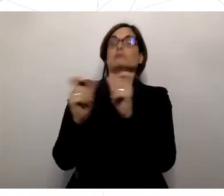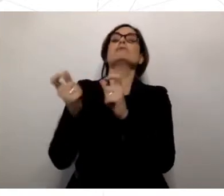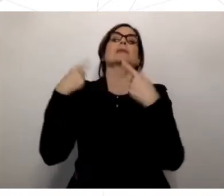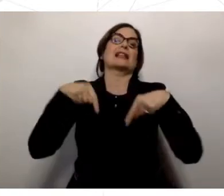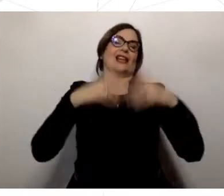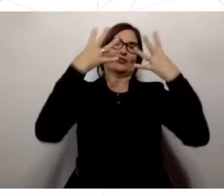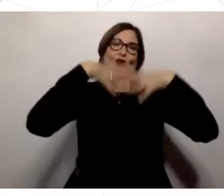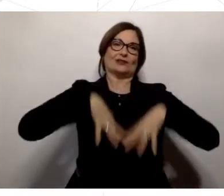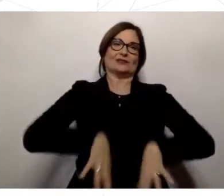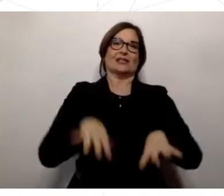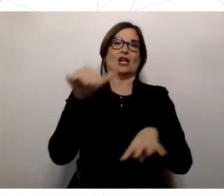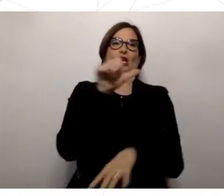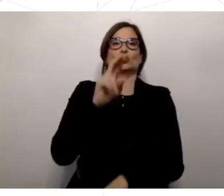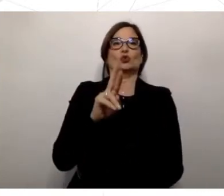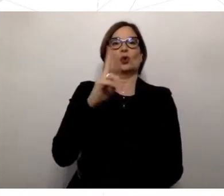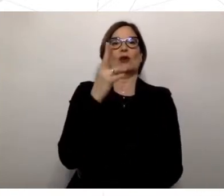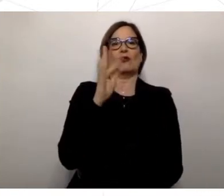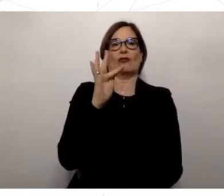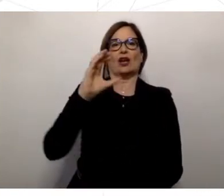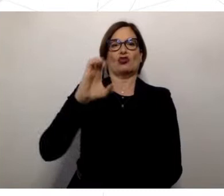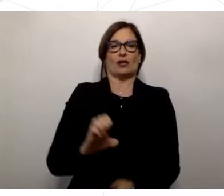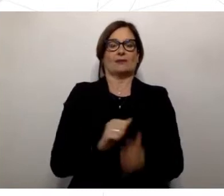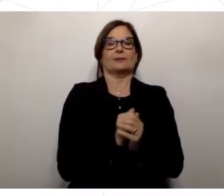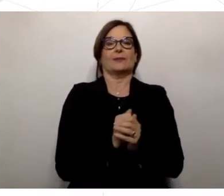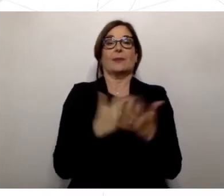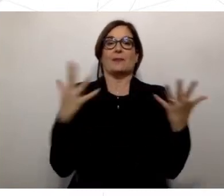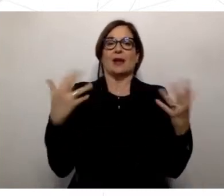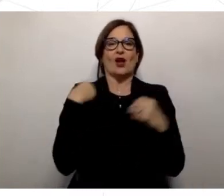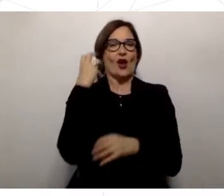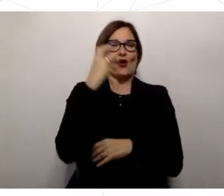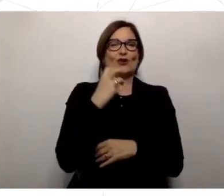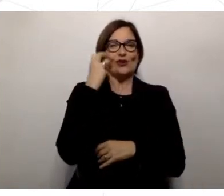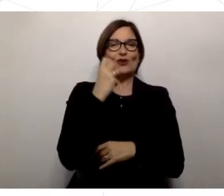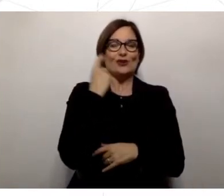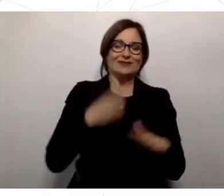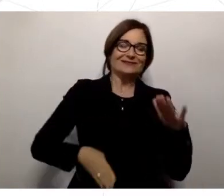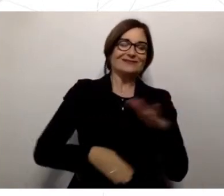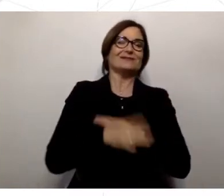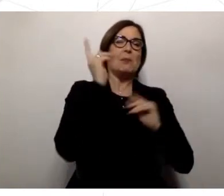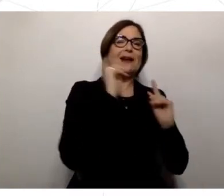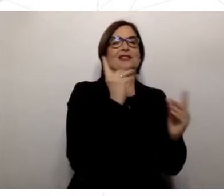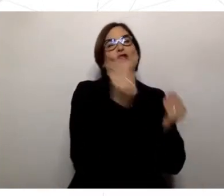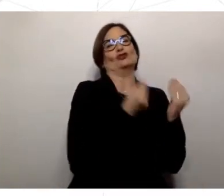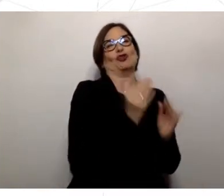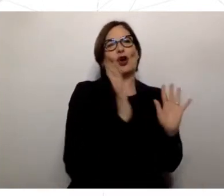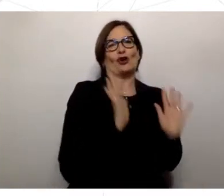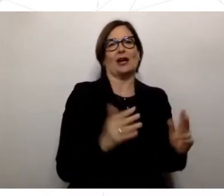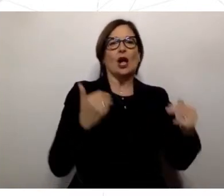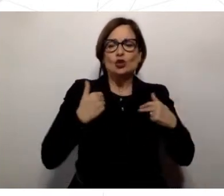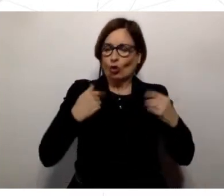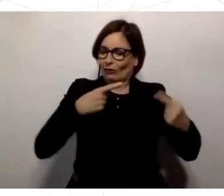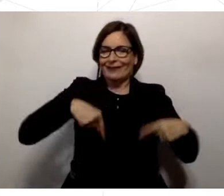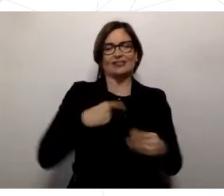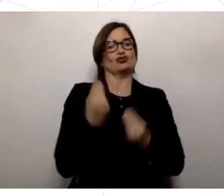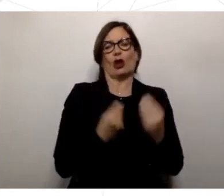and Surface, we now live in the Surface organization. But we are very proud of our gaming roots. We are